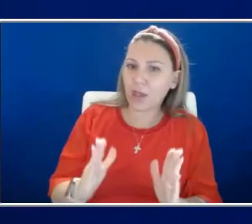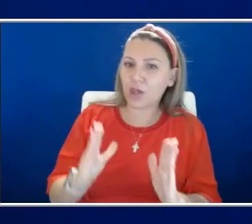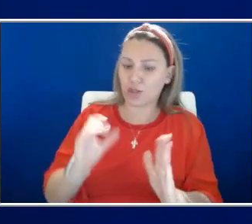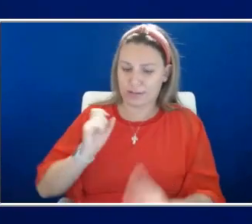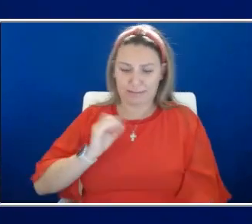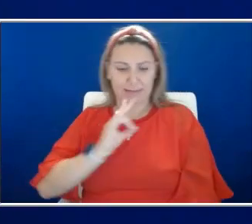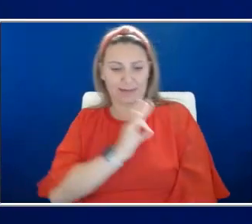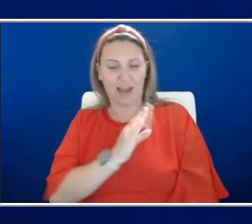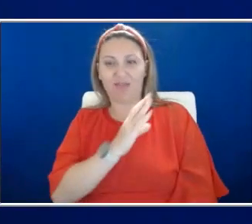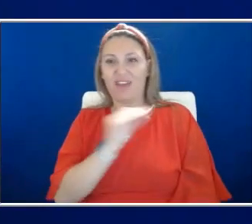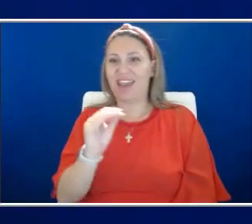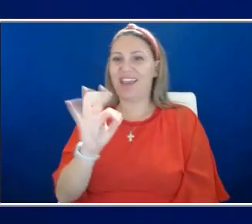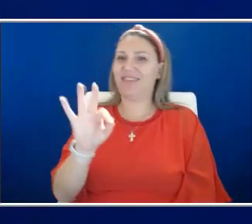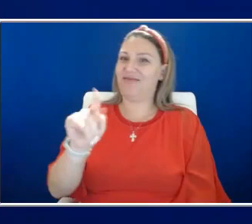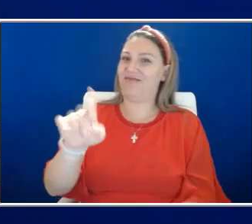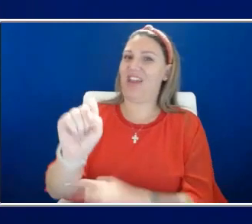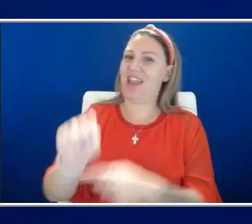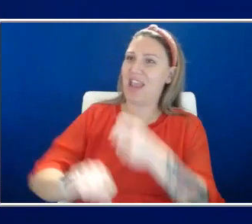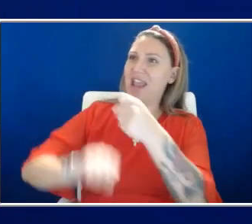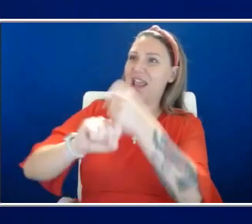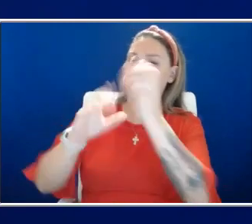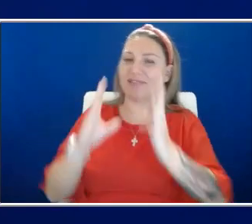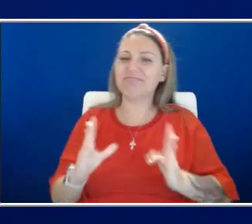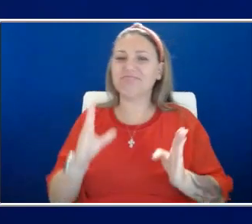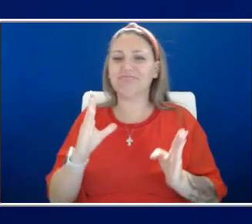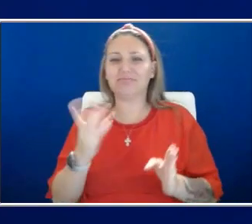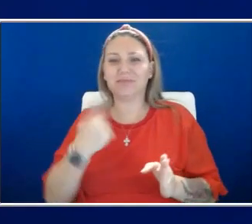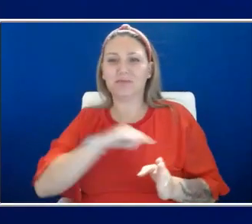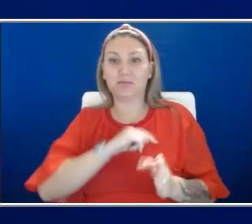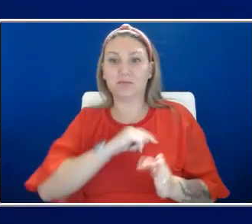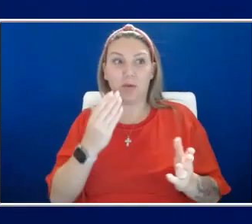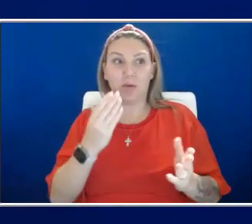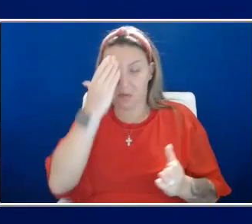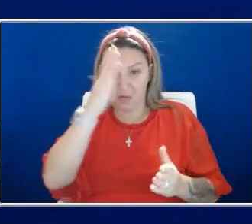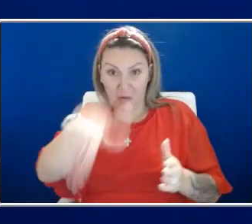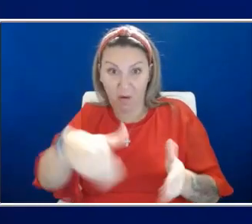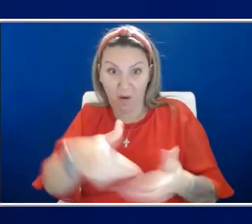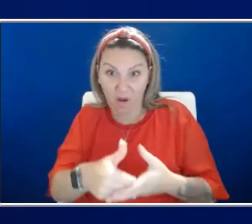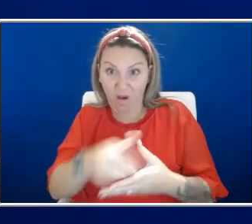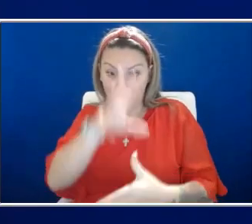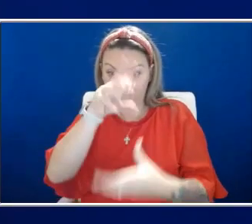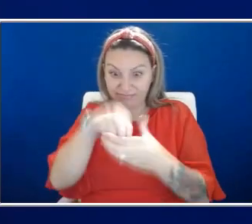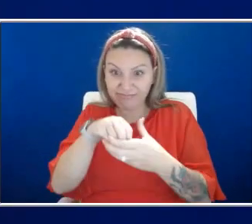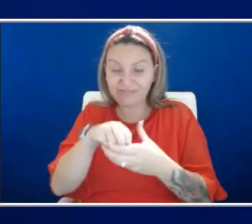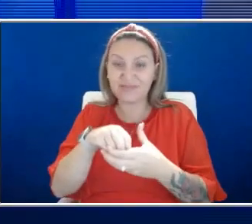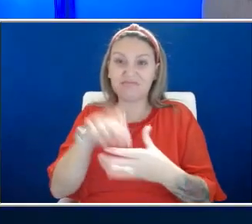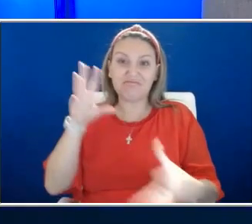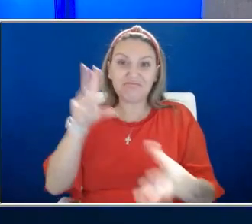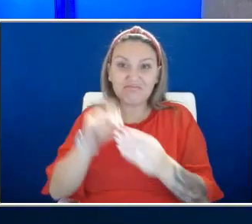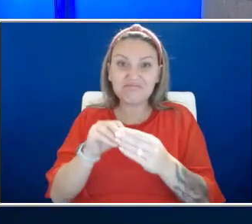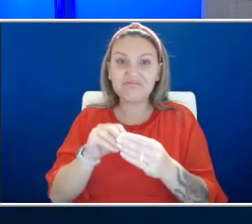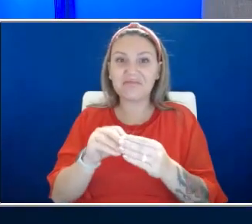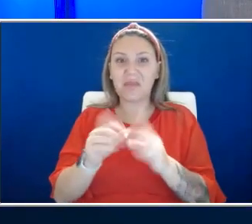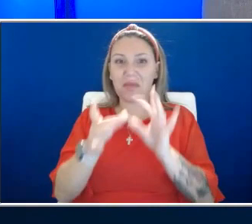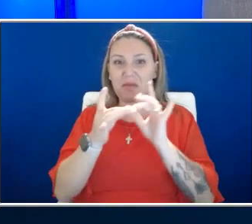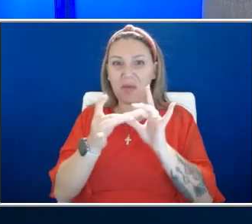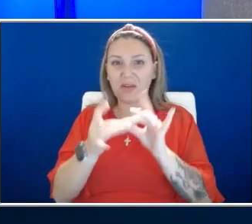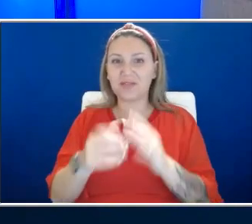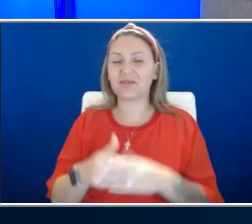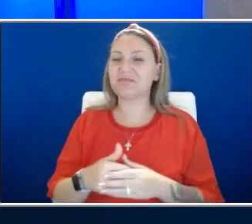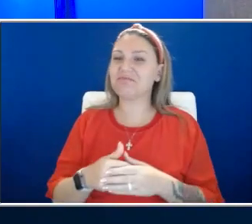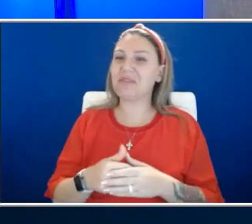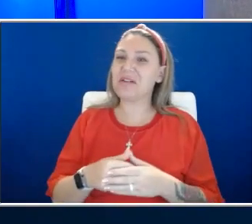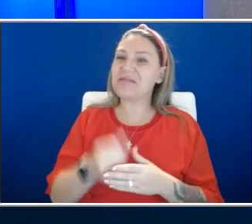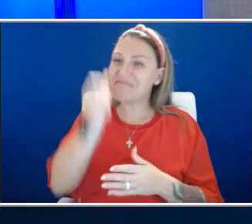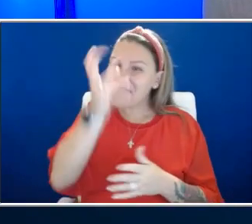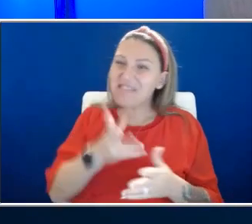care of the fans. And we knew if we could do all of that, that would truly cement the partnership we have with the Chiefs. Well, gentlemen, thank you so much for